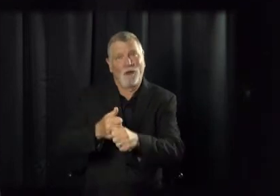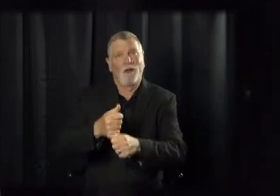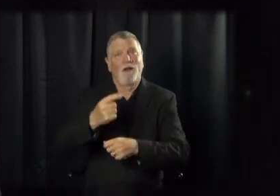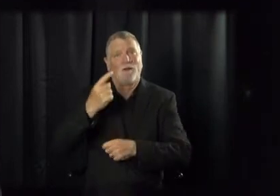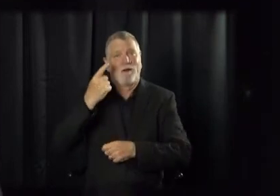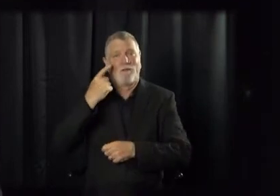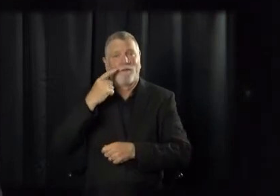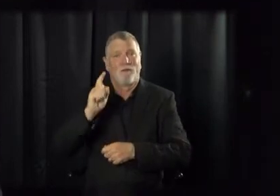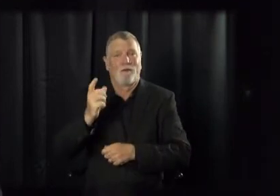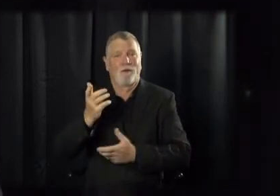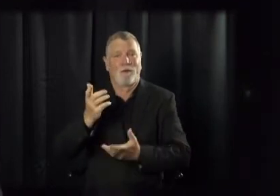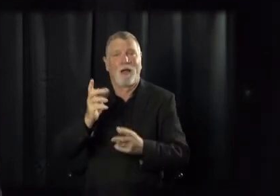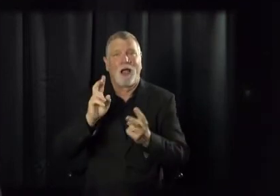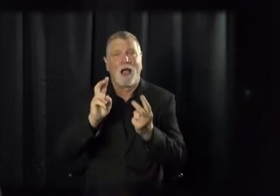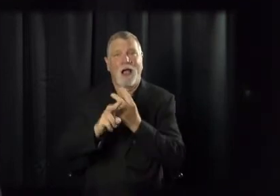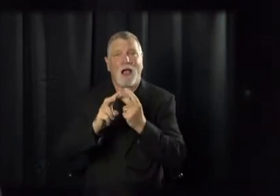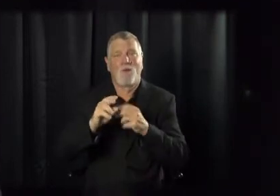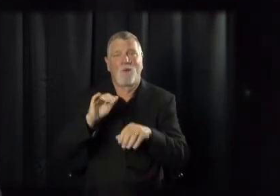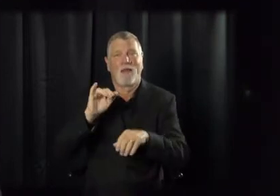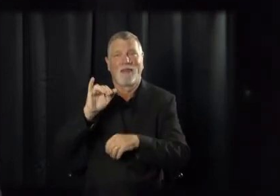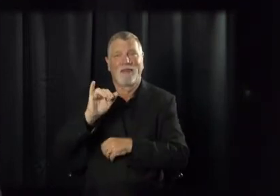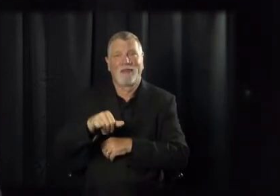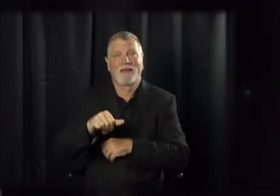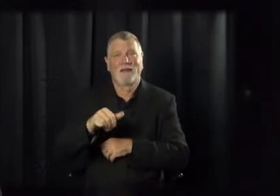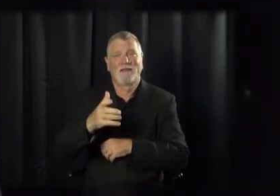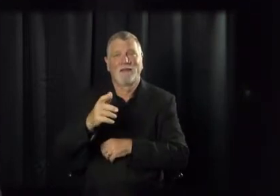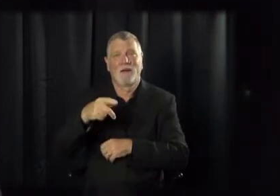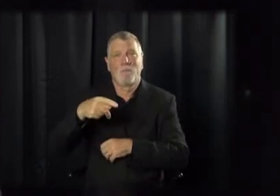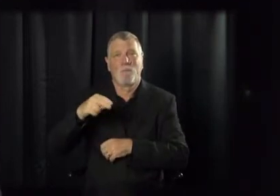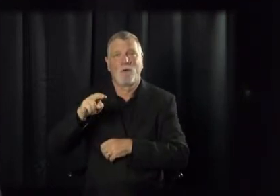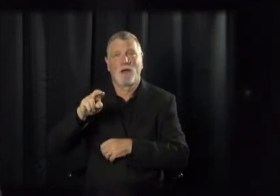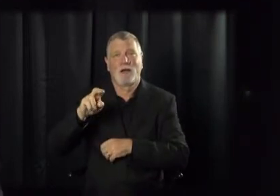the highways that